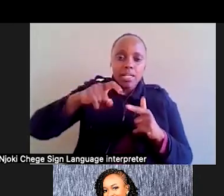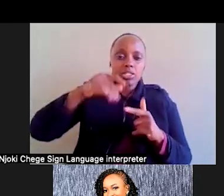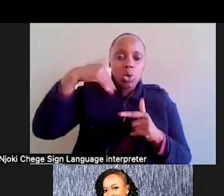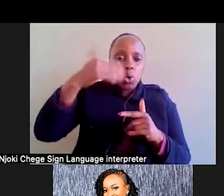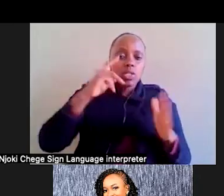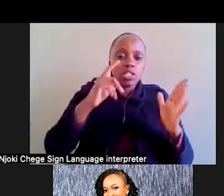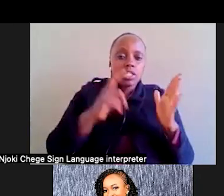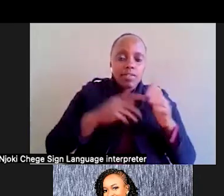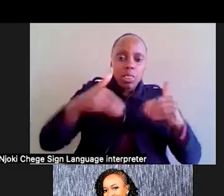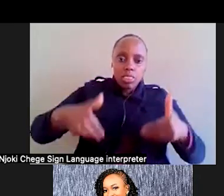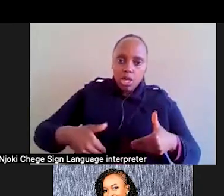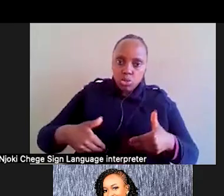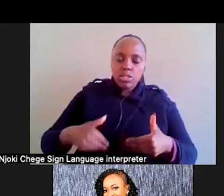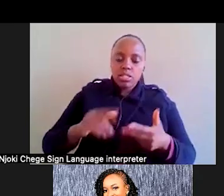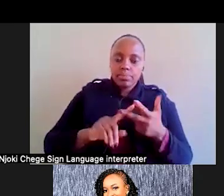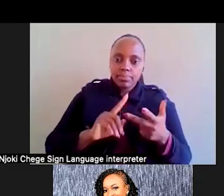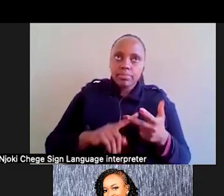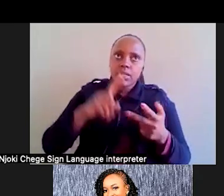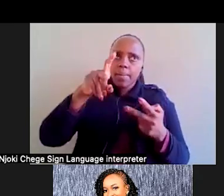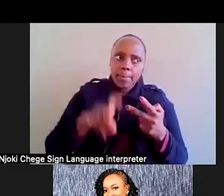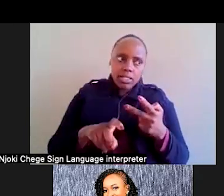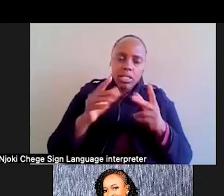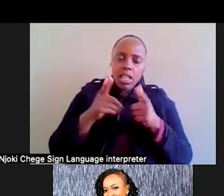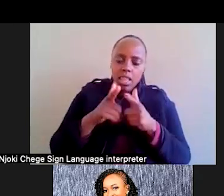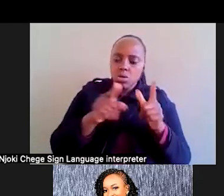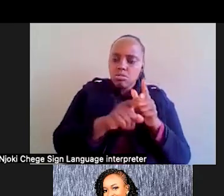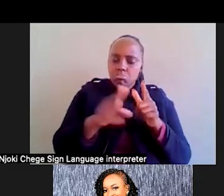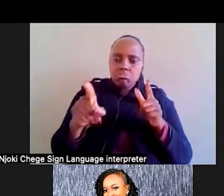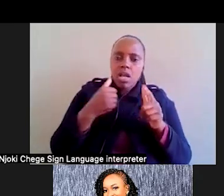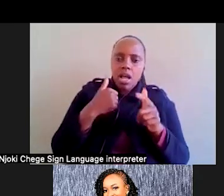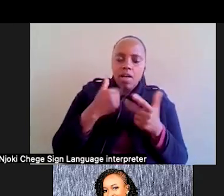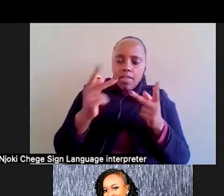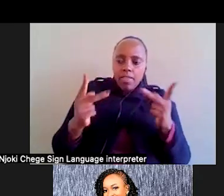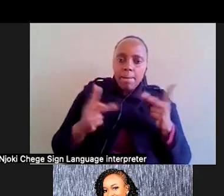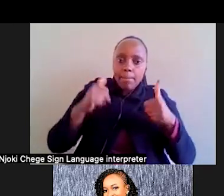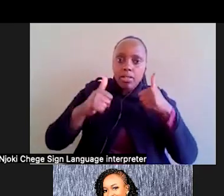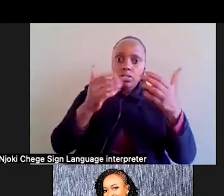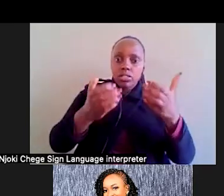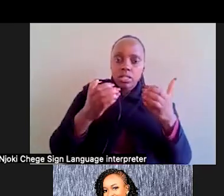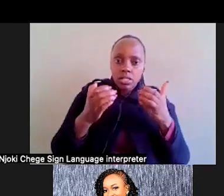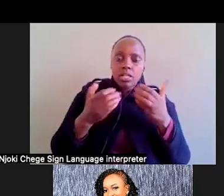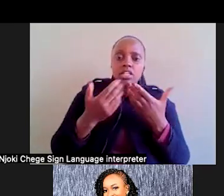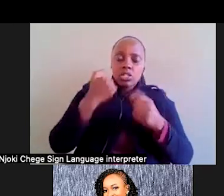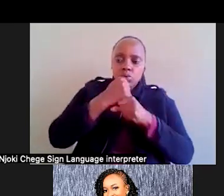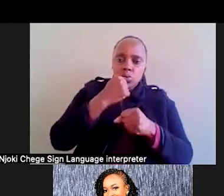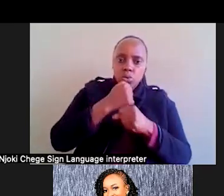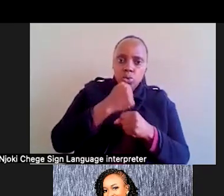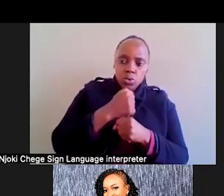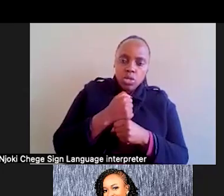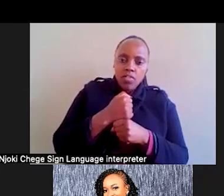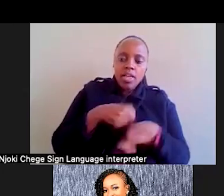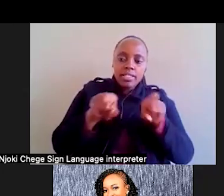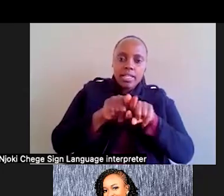recognize the youth. We must let them also have the place that they need to take, even